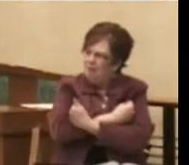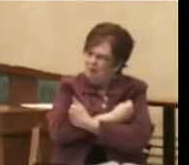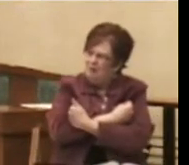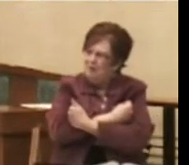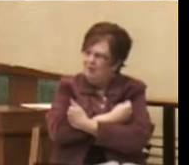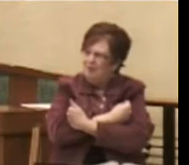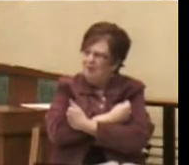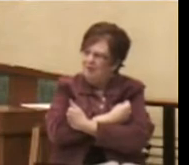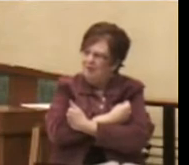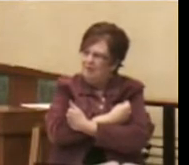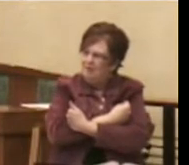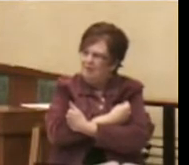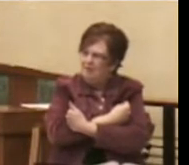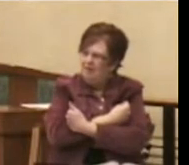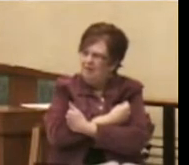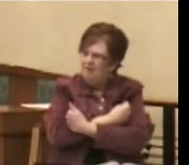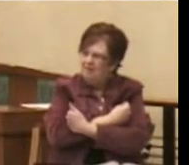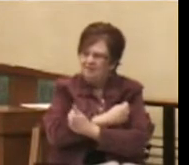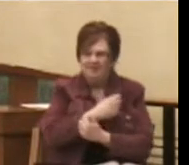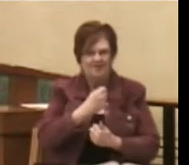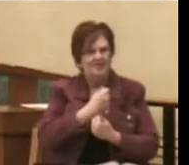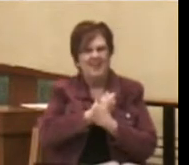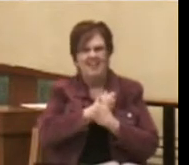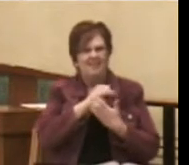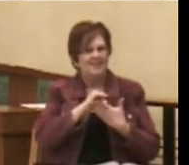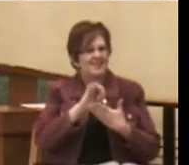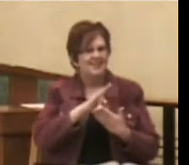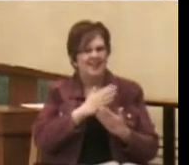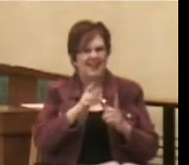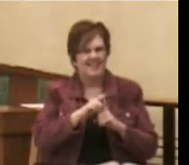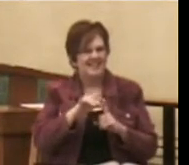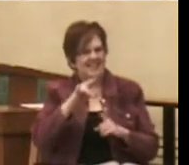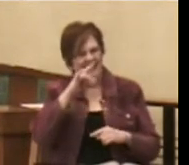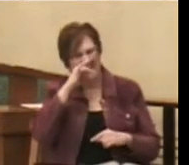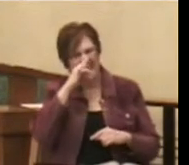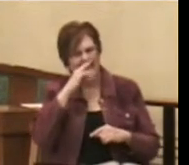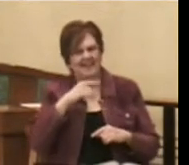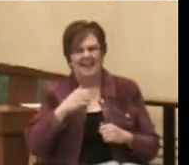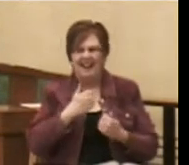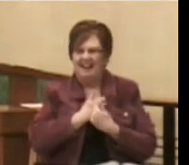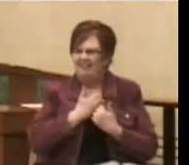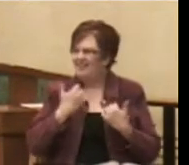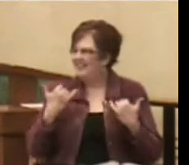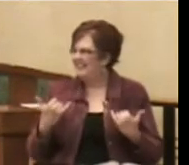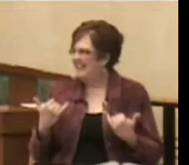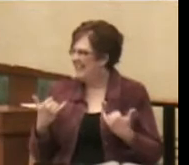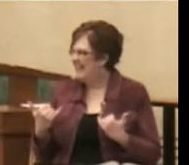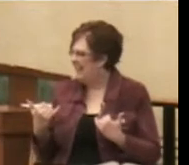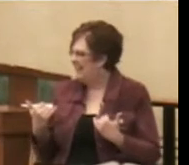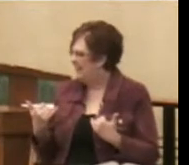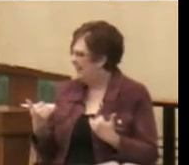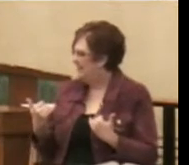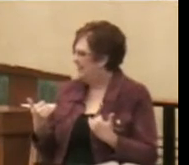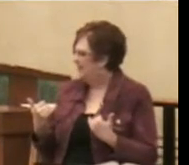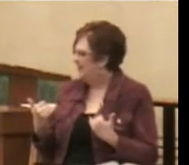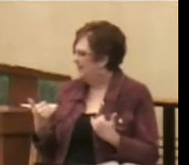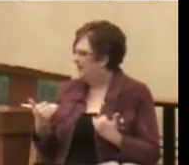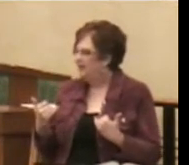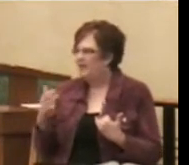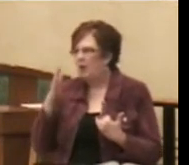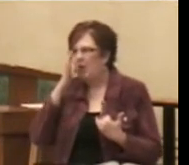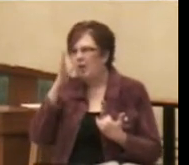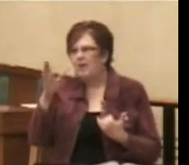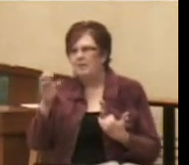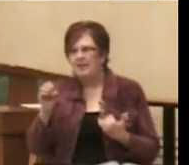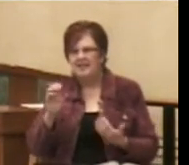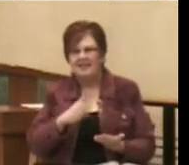arms. I loved this song as a kid. I love it today. It will be